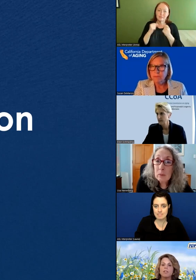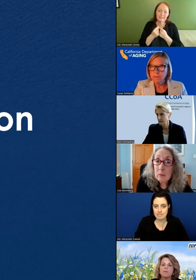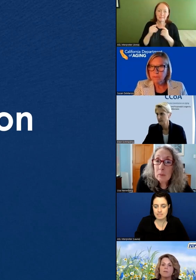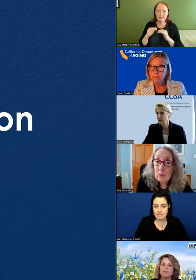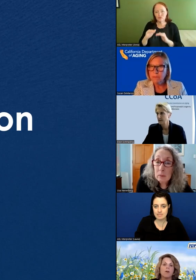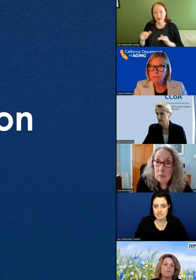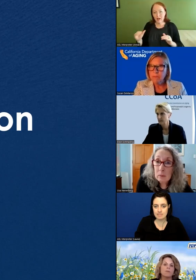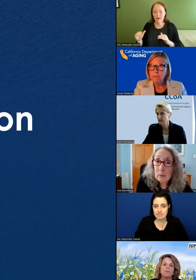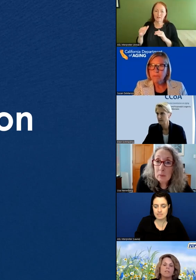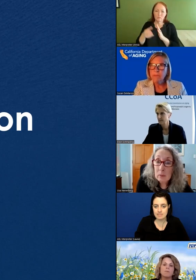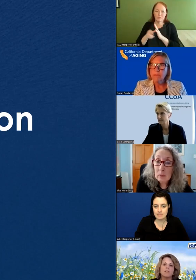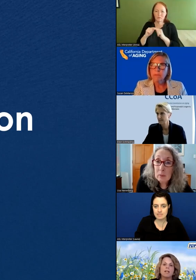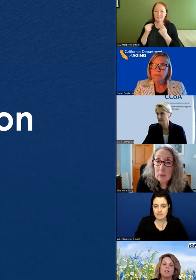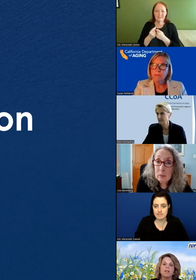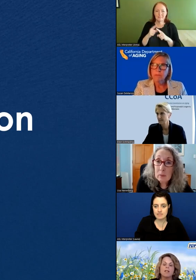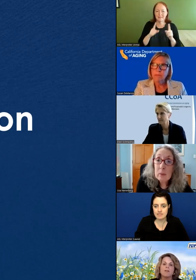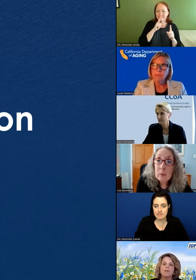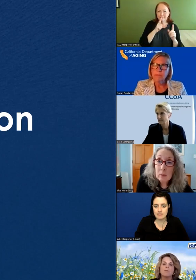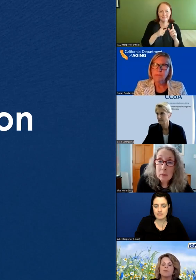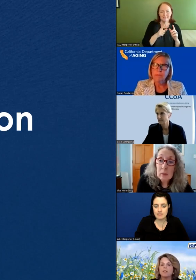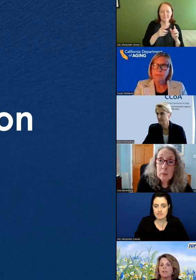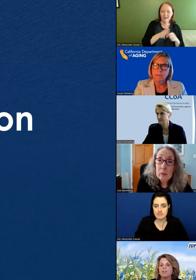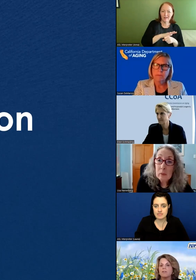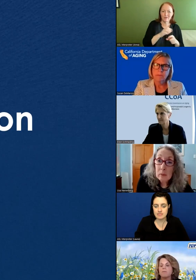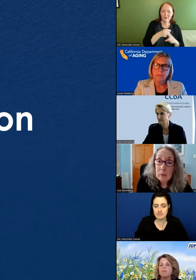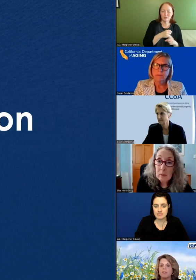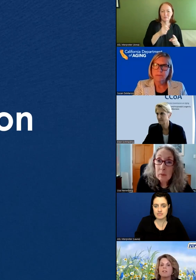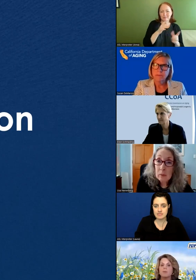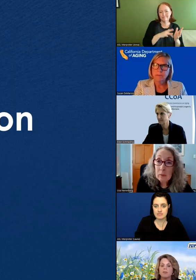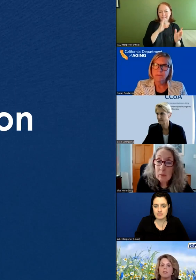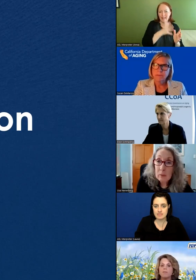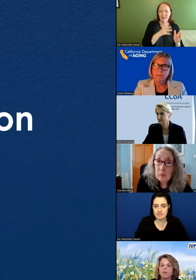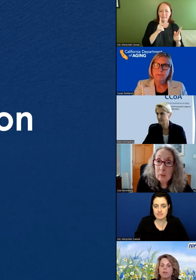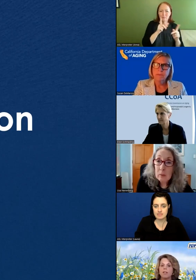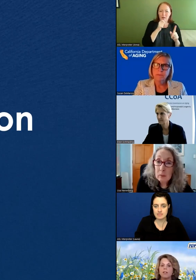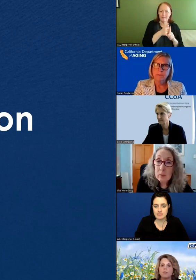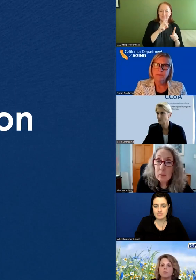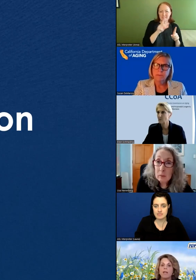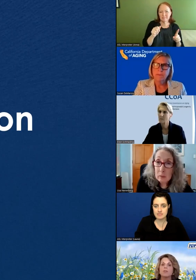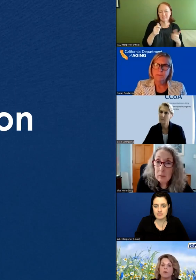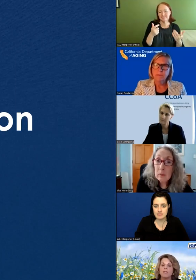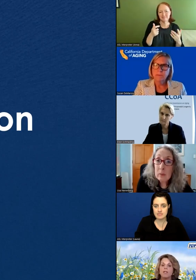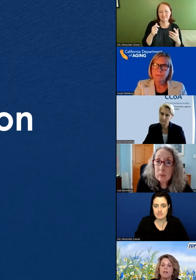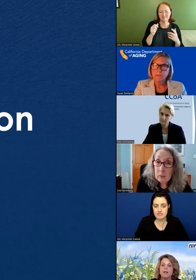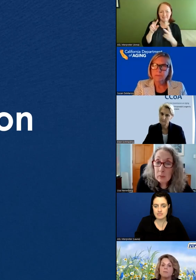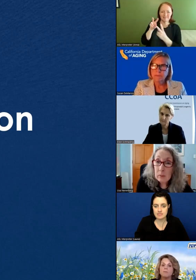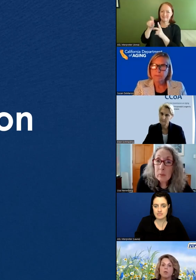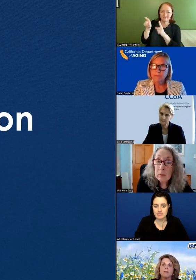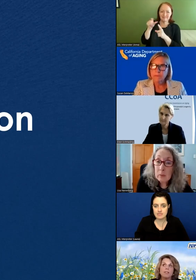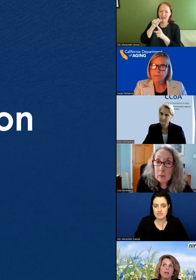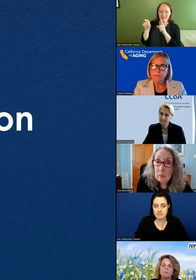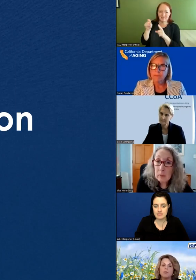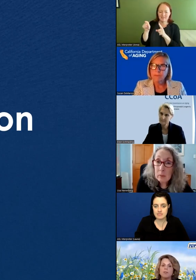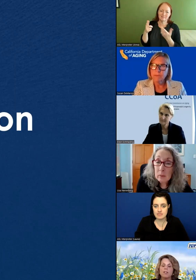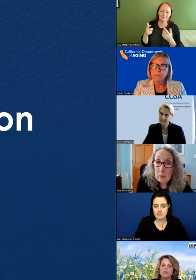review teams, but there aren't review teams that cover abuse and neglect of people with disabilities who fall outside of those two categories.